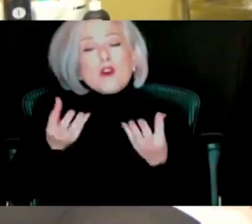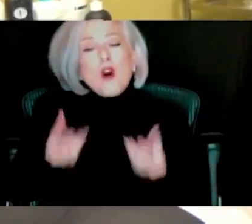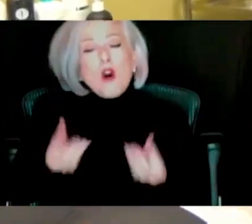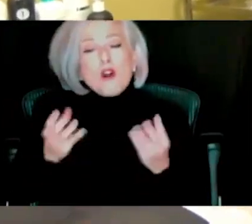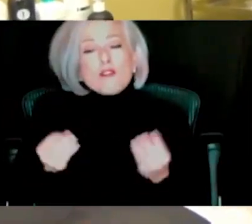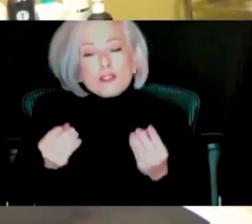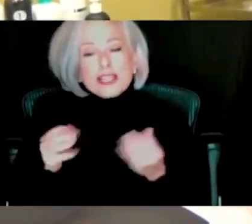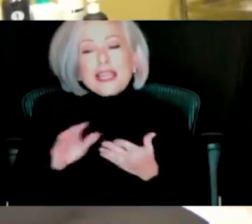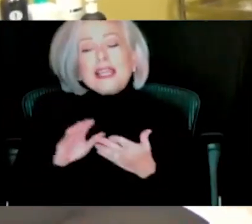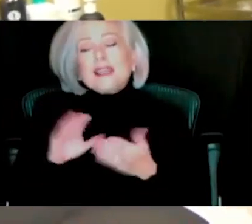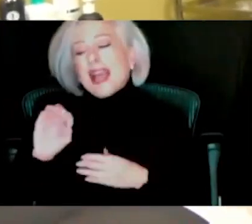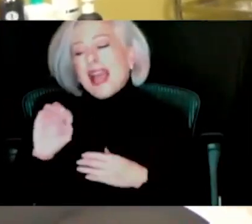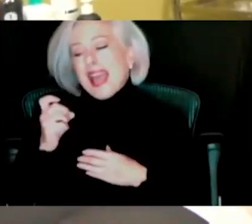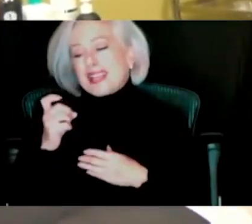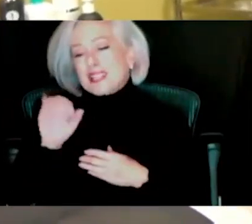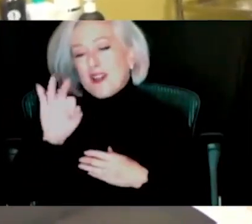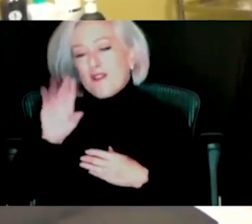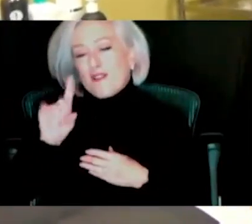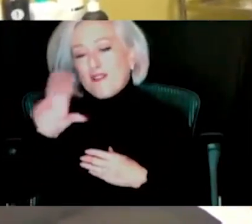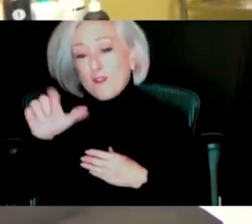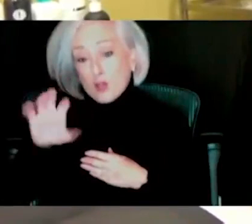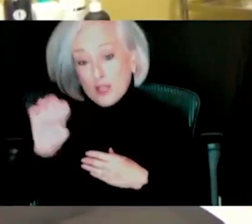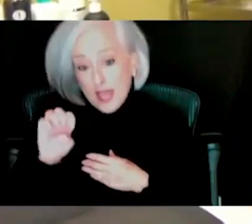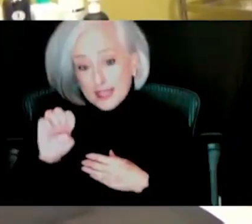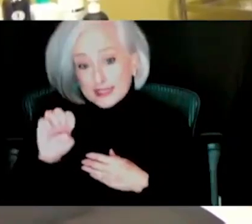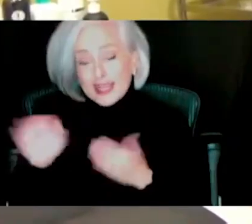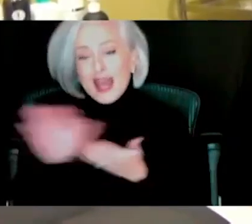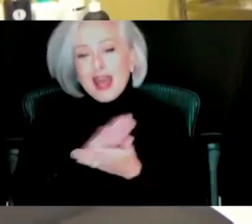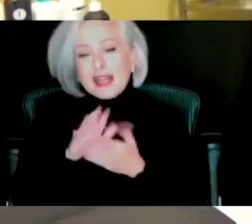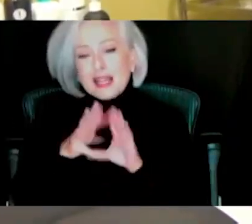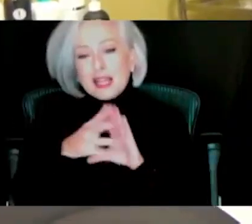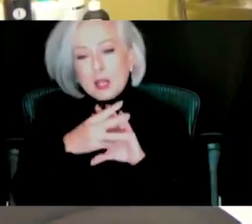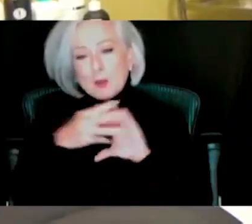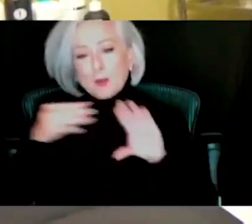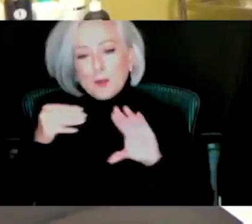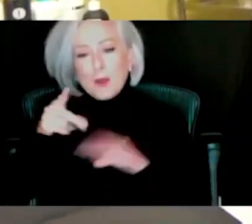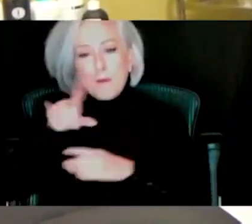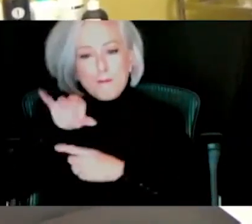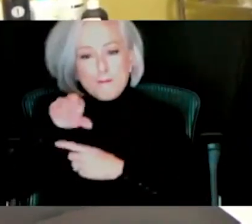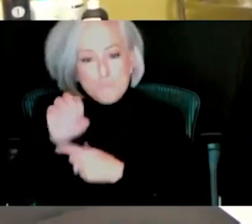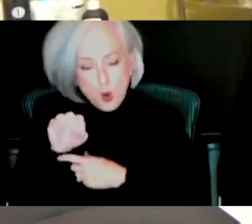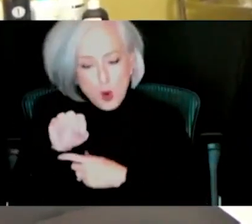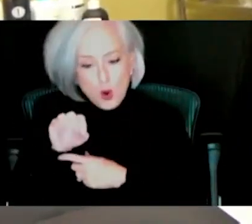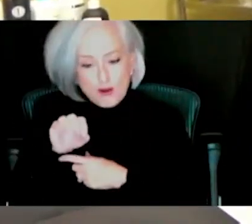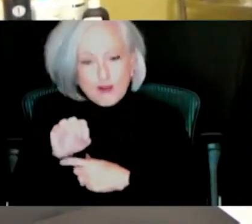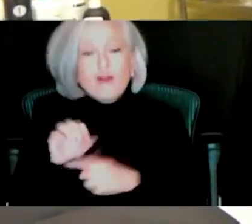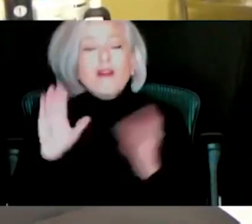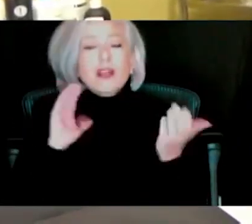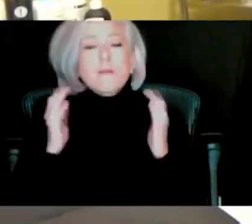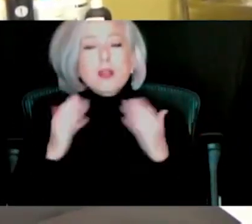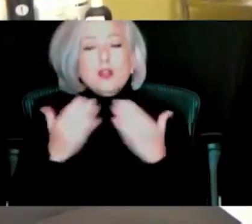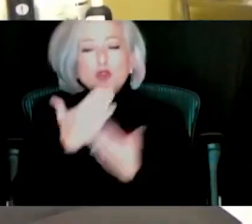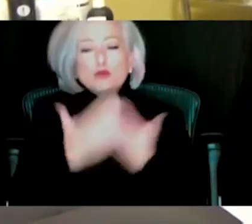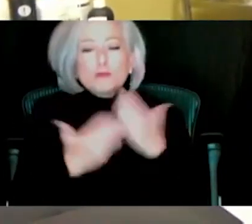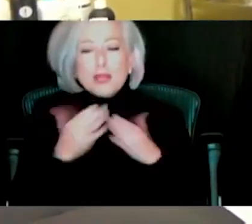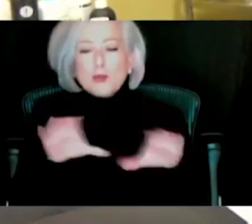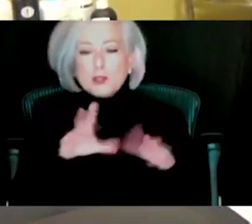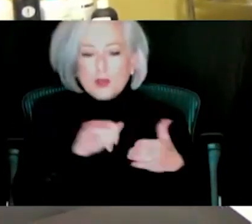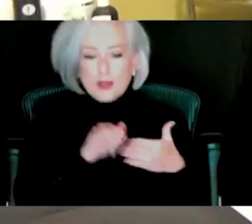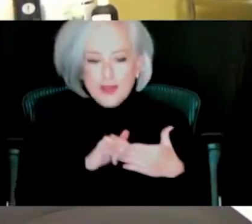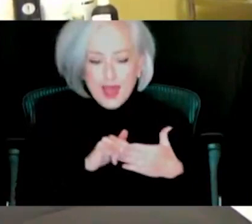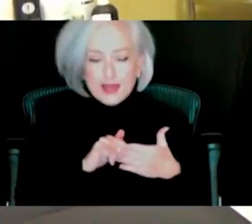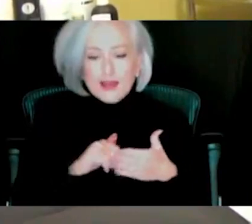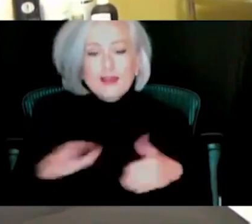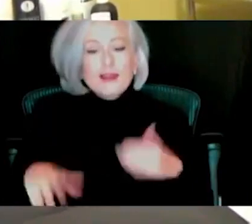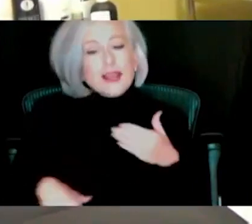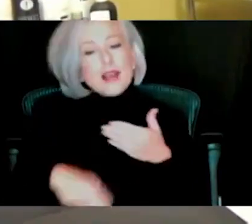pores, unlike the manual extraction, and it can help the products rehydrate the skin, making you look like you